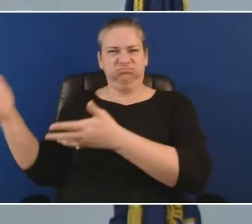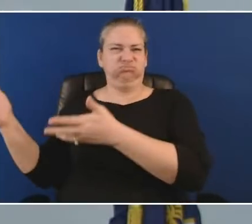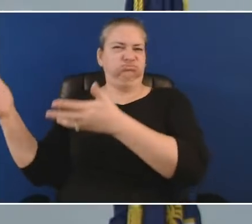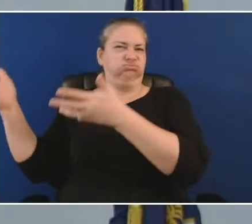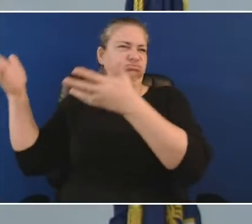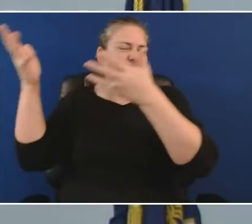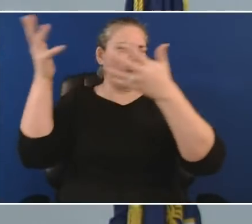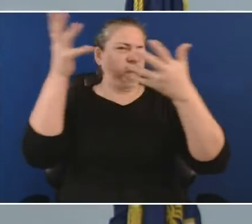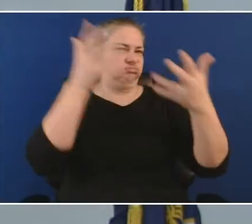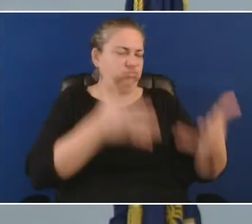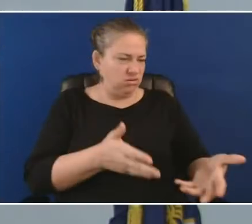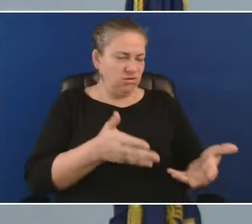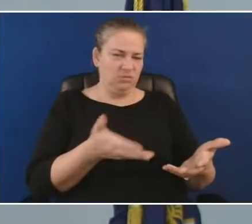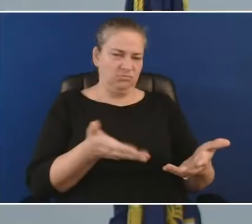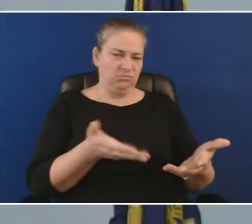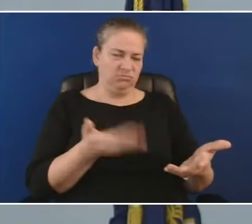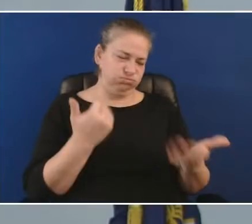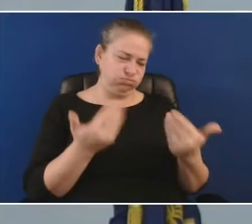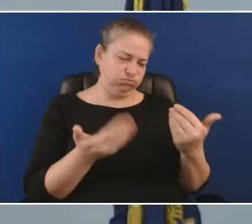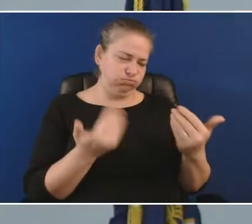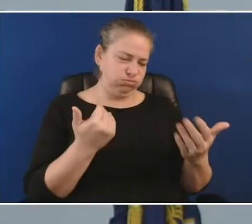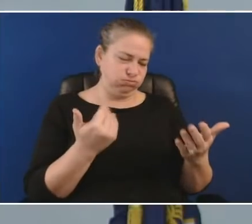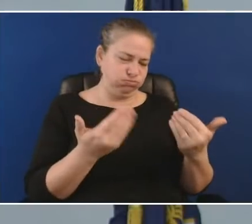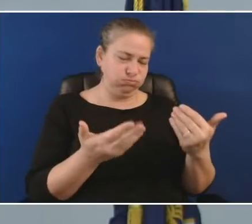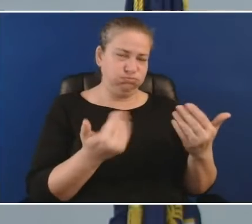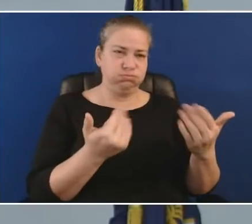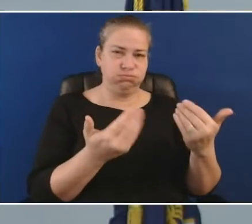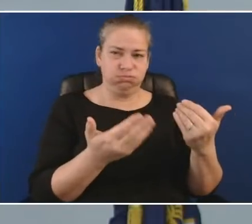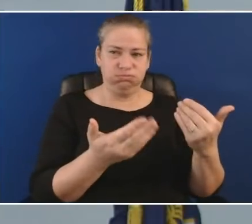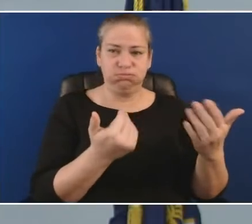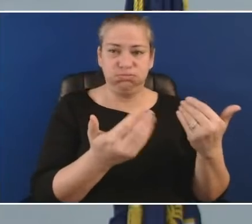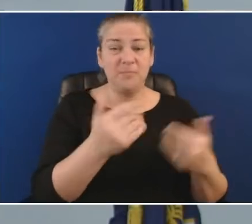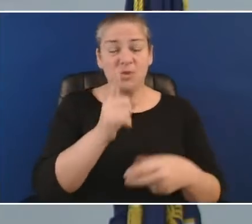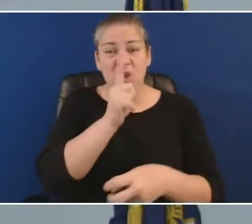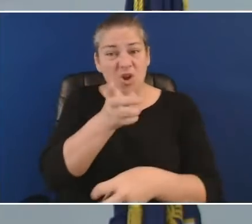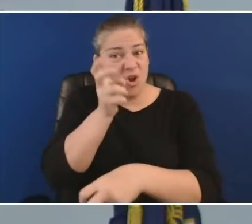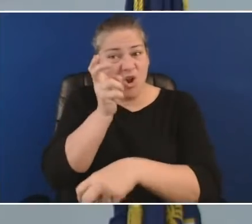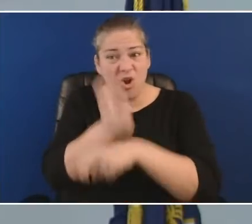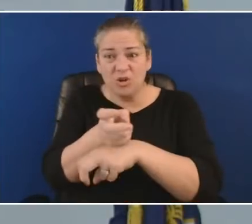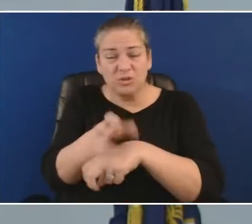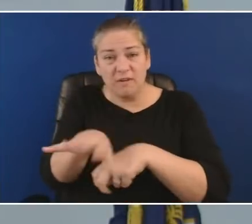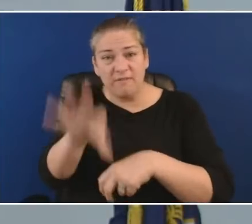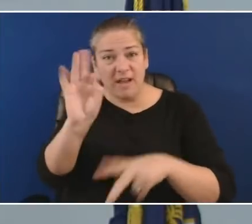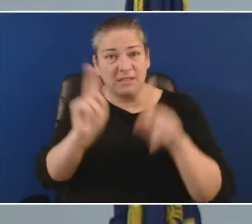hard to reach people in need when the roads are unpassable. Our Division